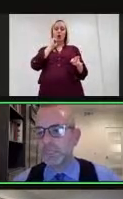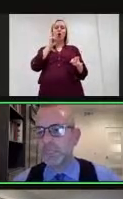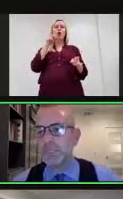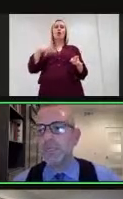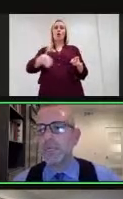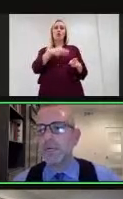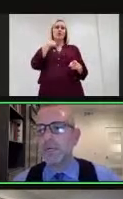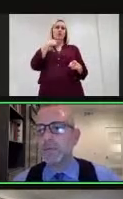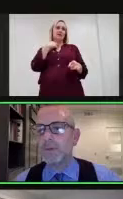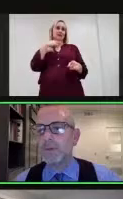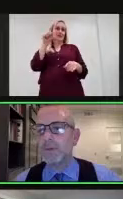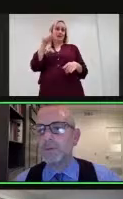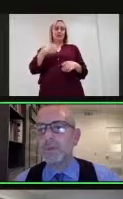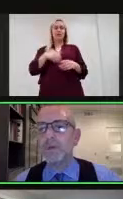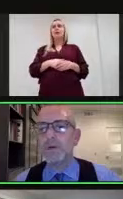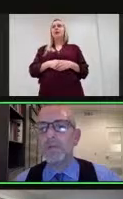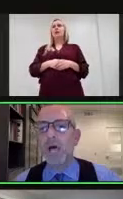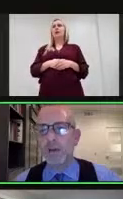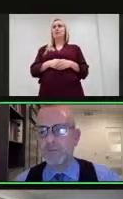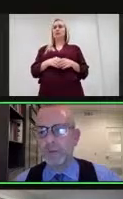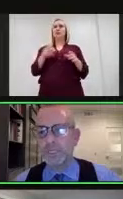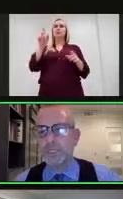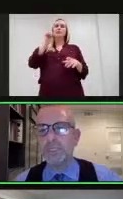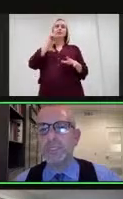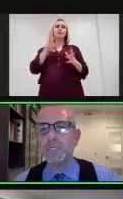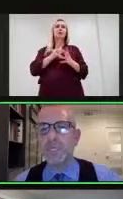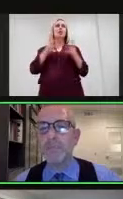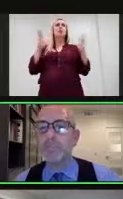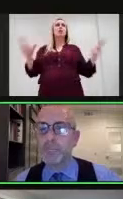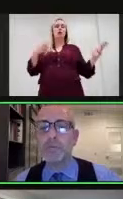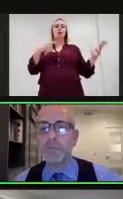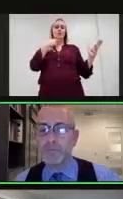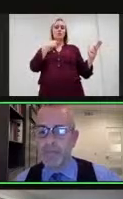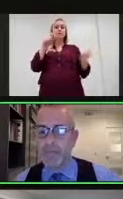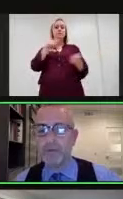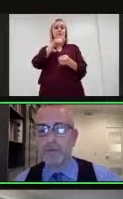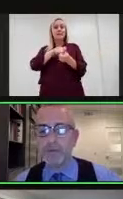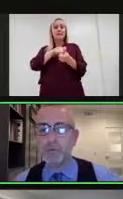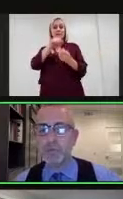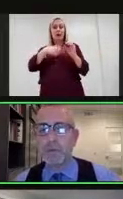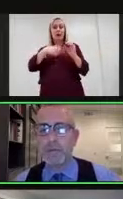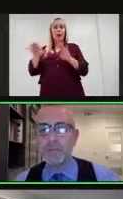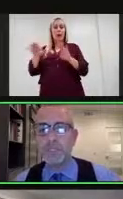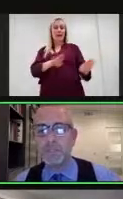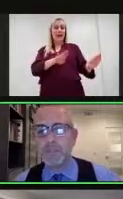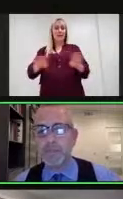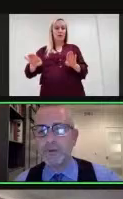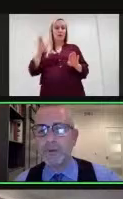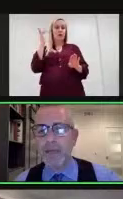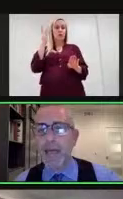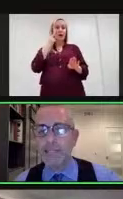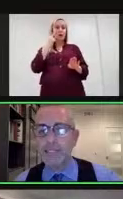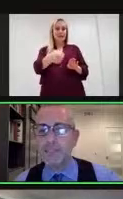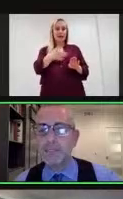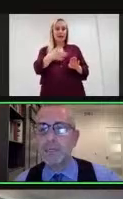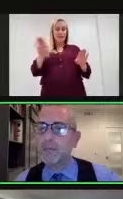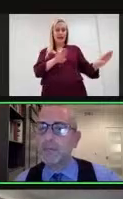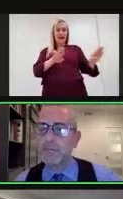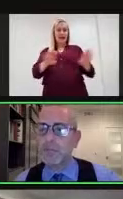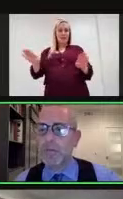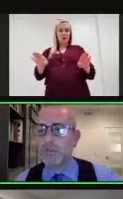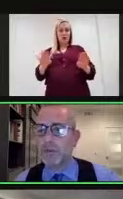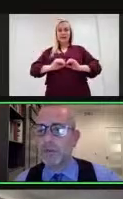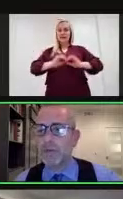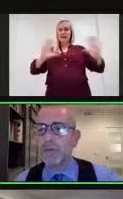voices, but we heard a lot of voices, and particularly with the behavior issues, which is why you see behavior as